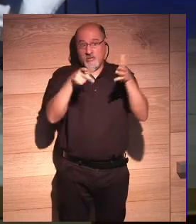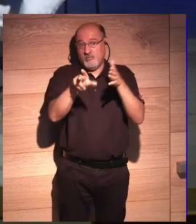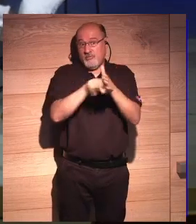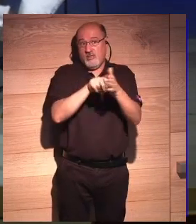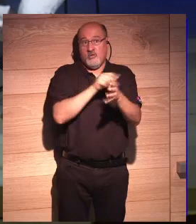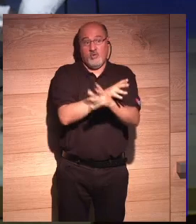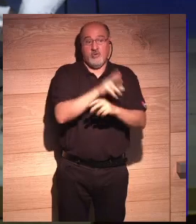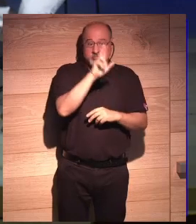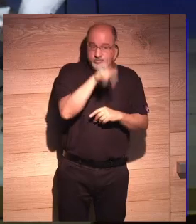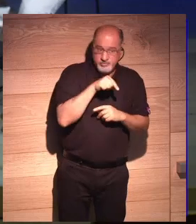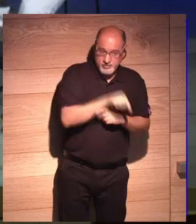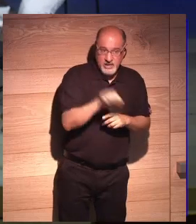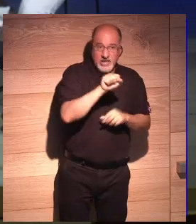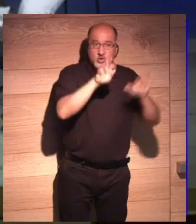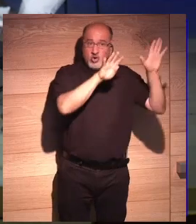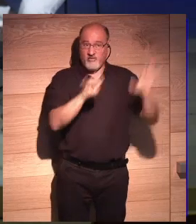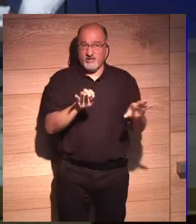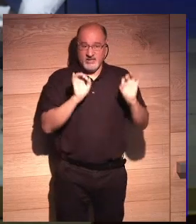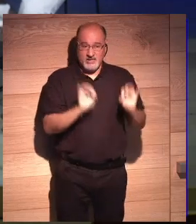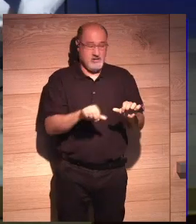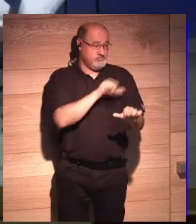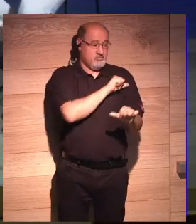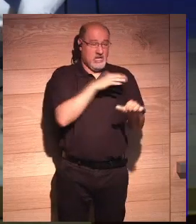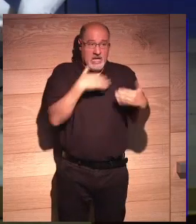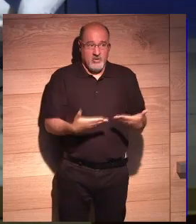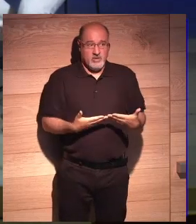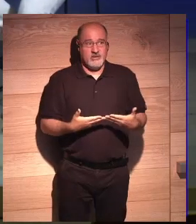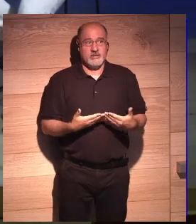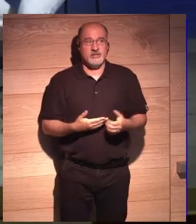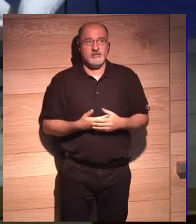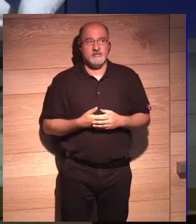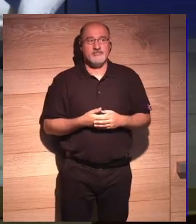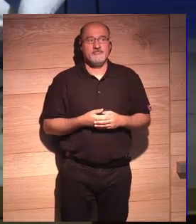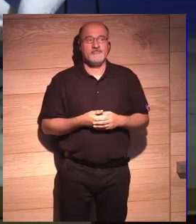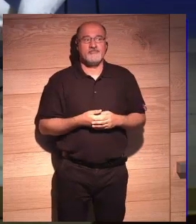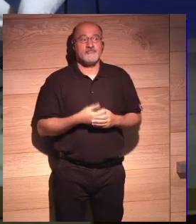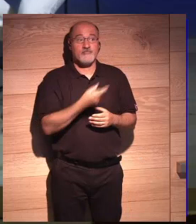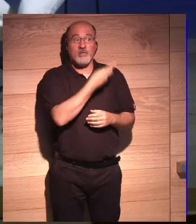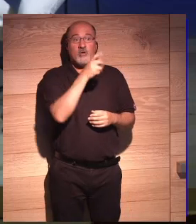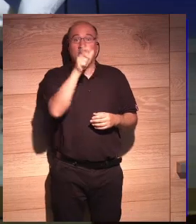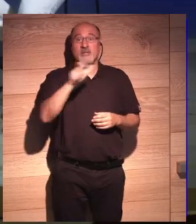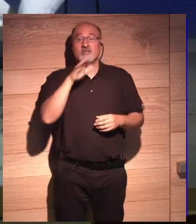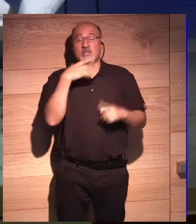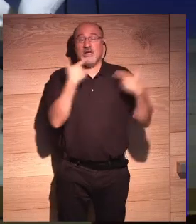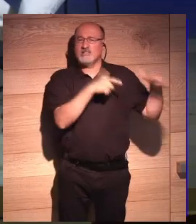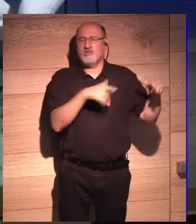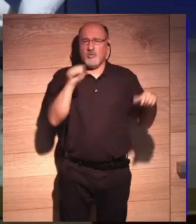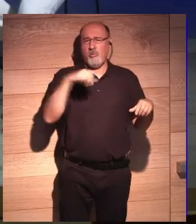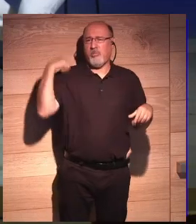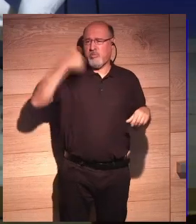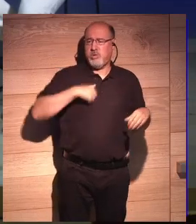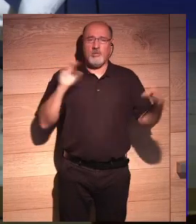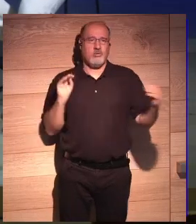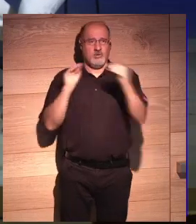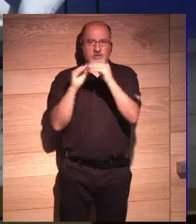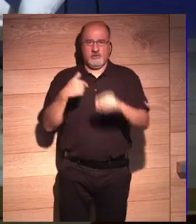virtual reality from the 1990s is the one that we keep using now. And I see someone who has been in this sector